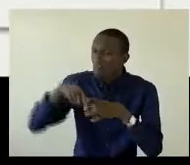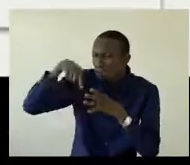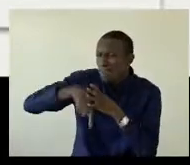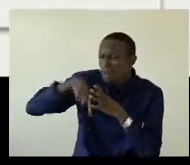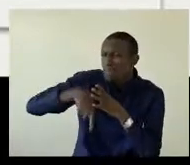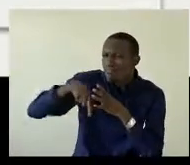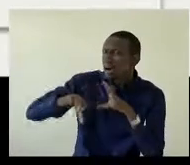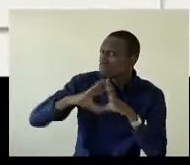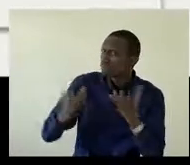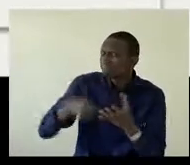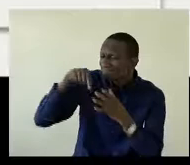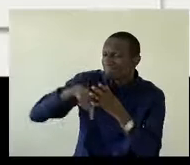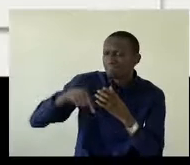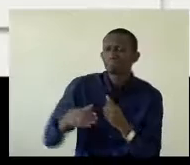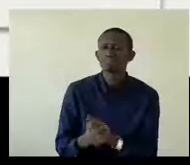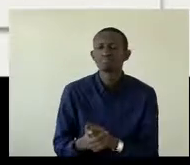Two,